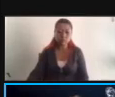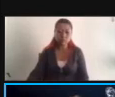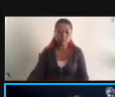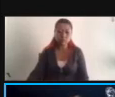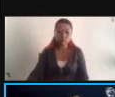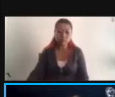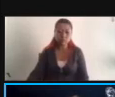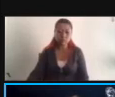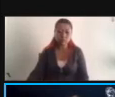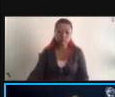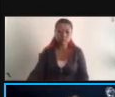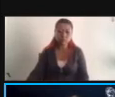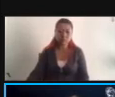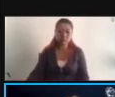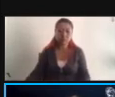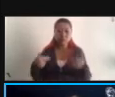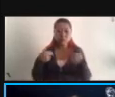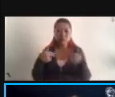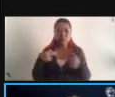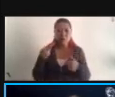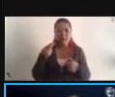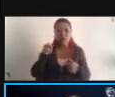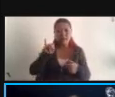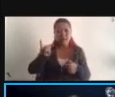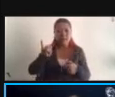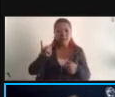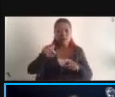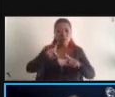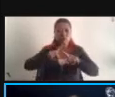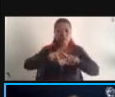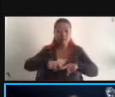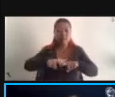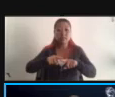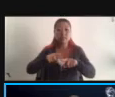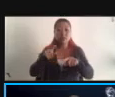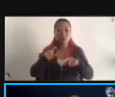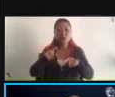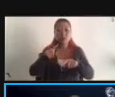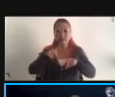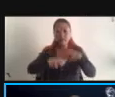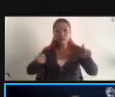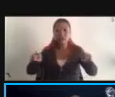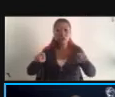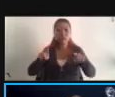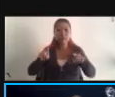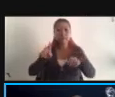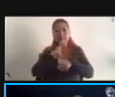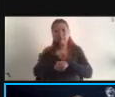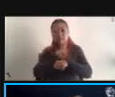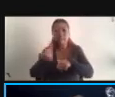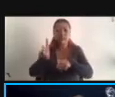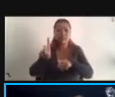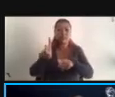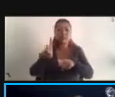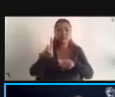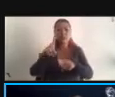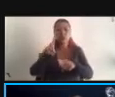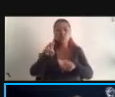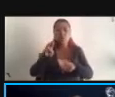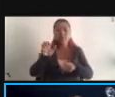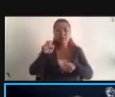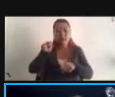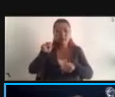wrong. Human systems integration relies on diverse disciplines and domains to bring together knowledge of